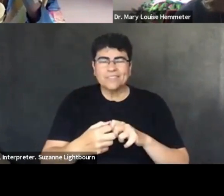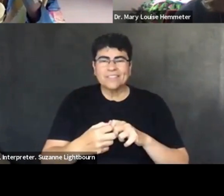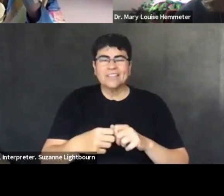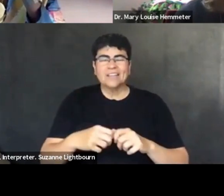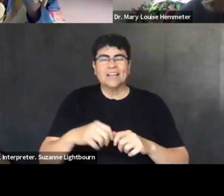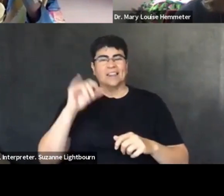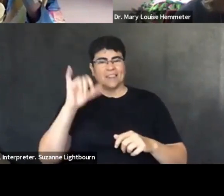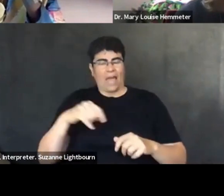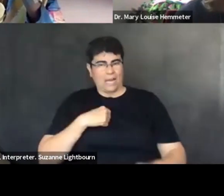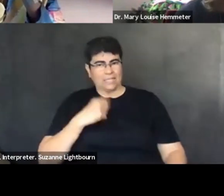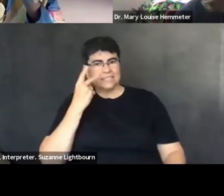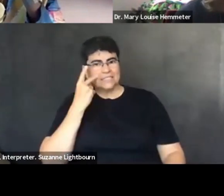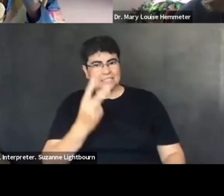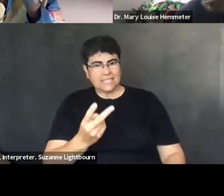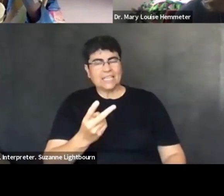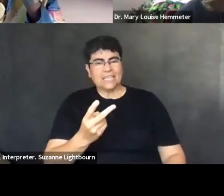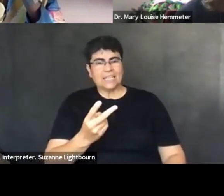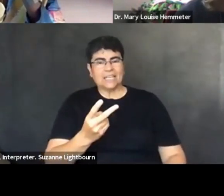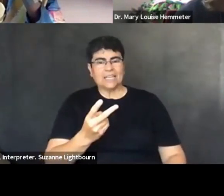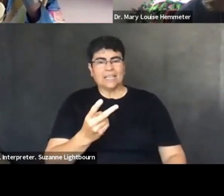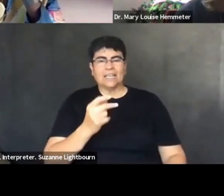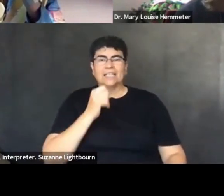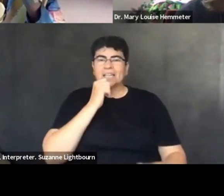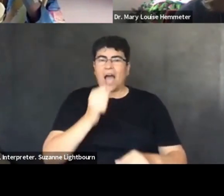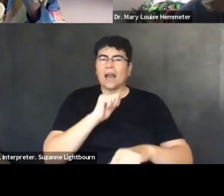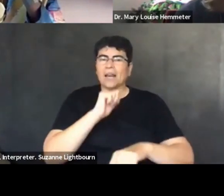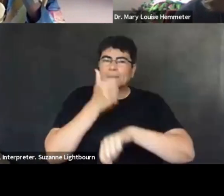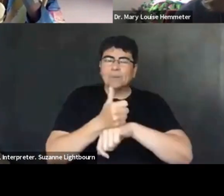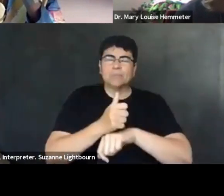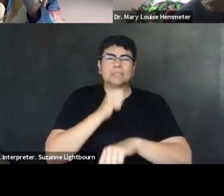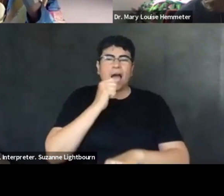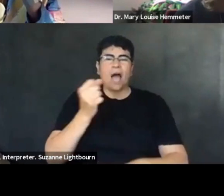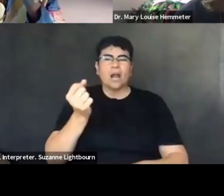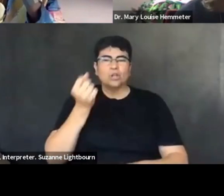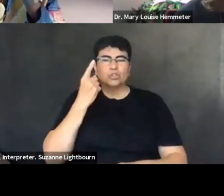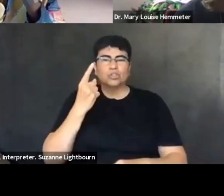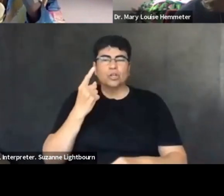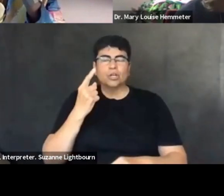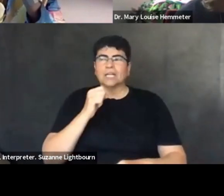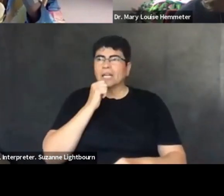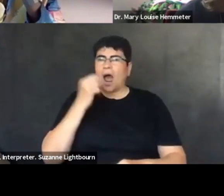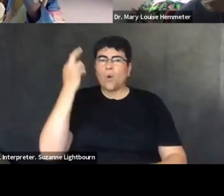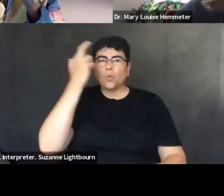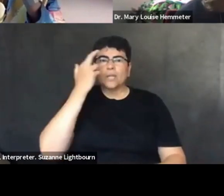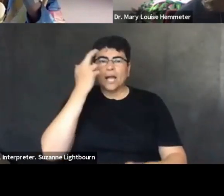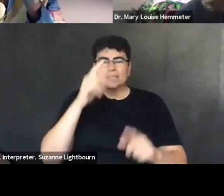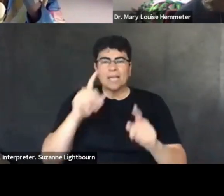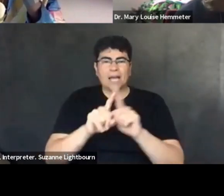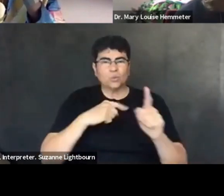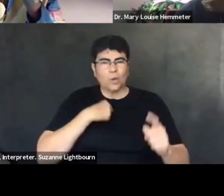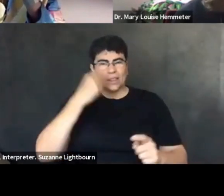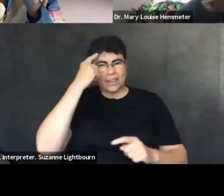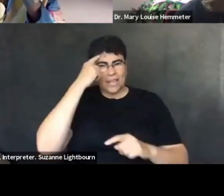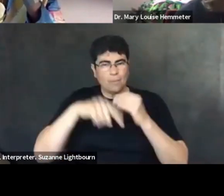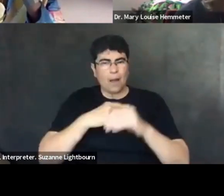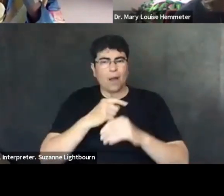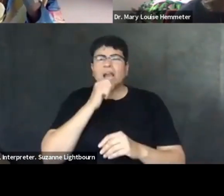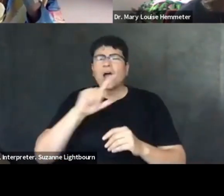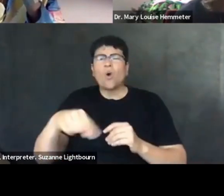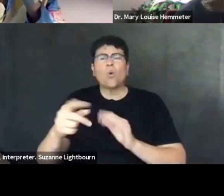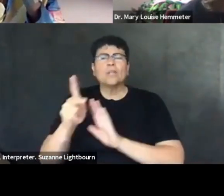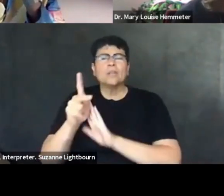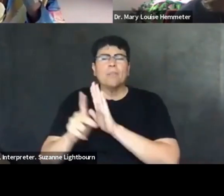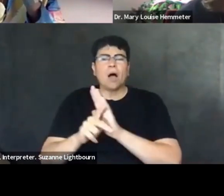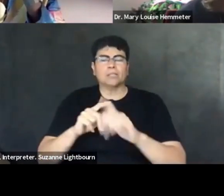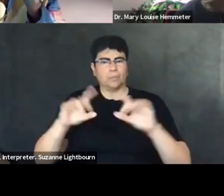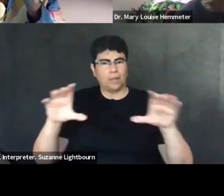I see not implemented, not understood, not realized as we think about not only the policies, but the